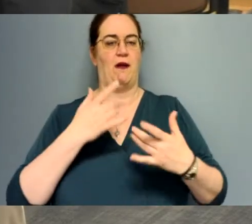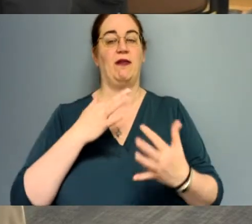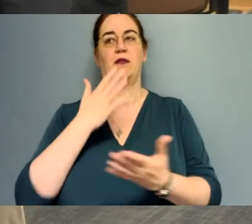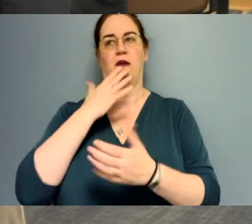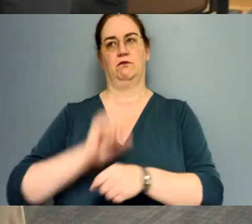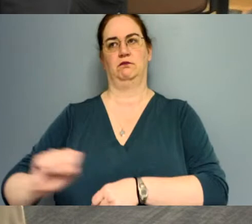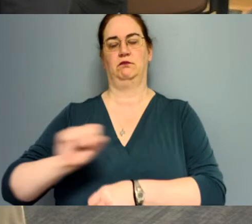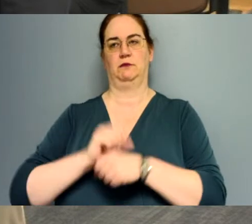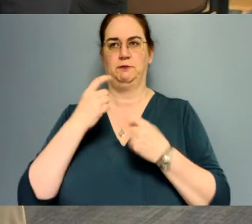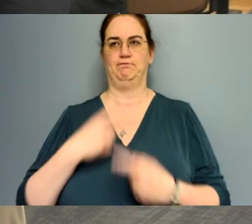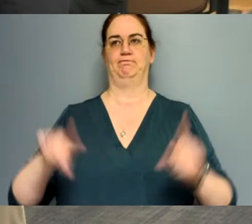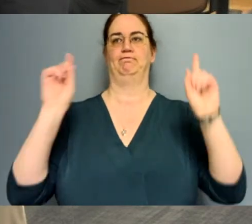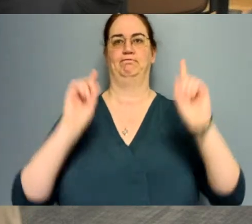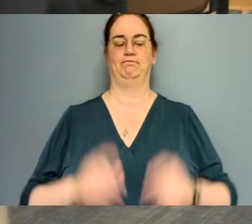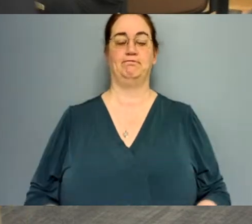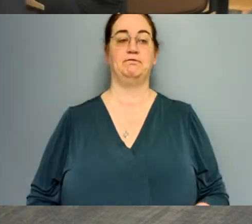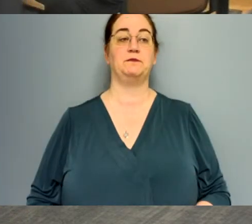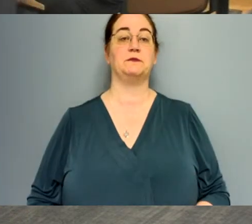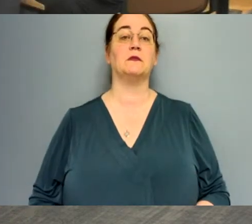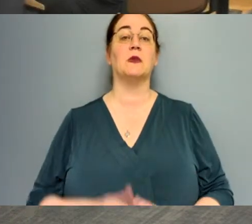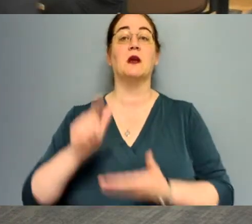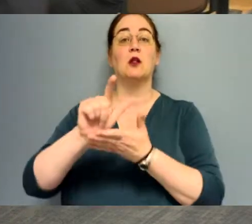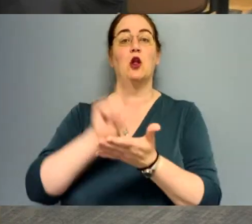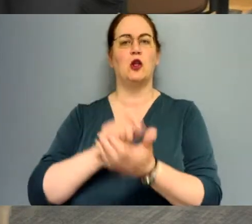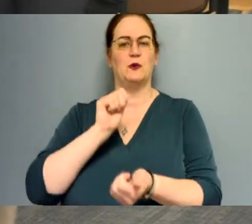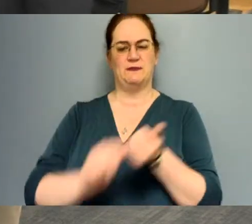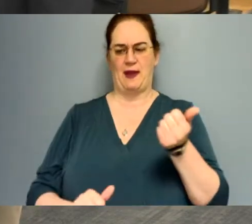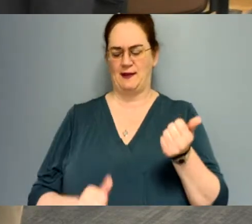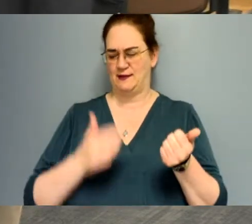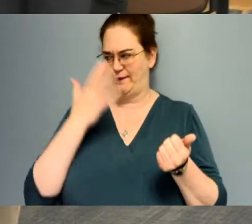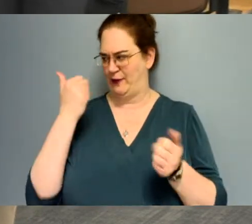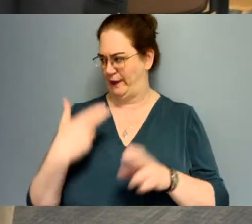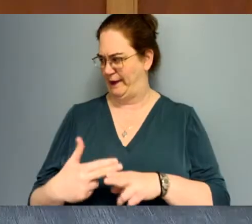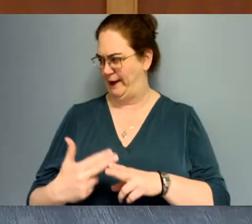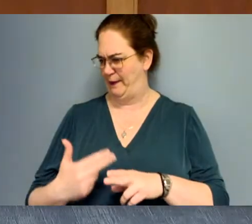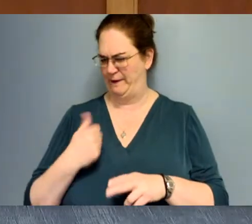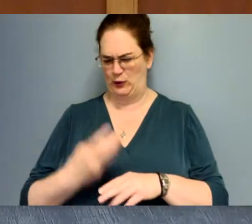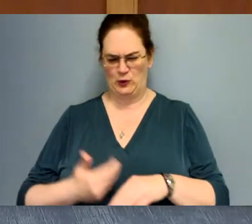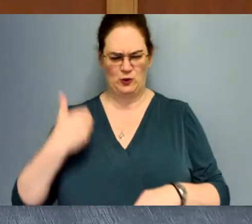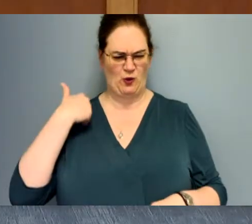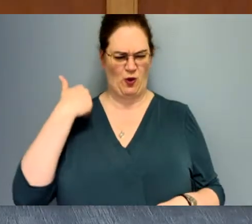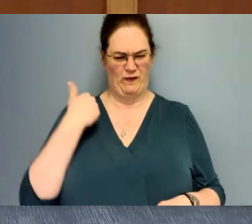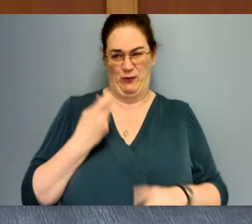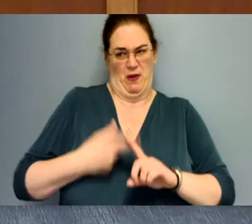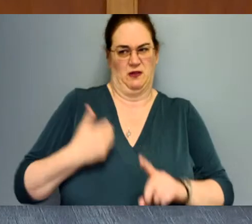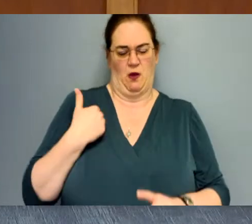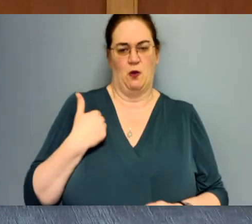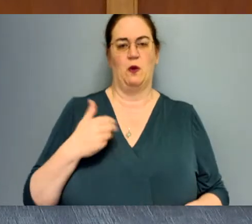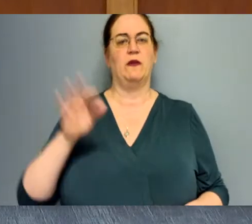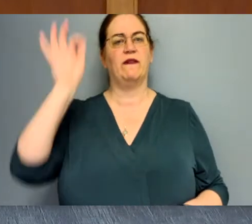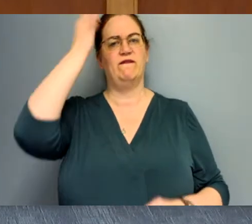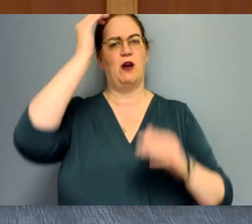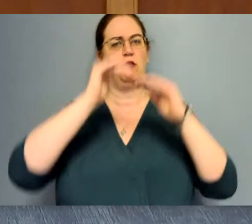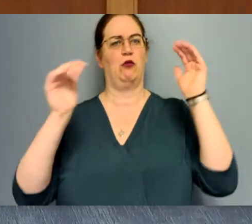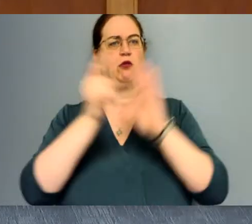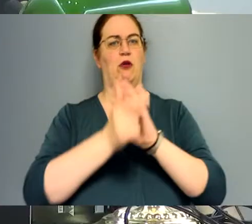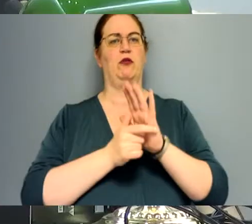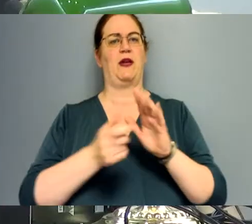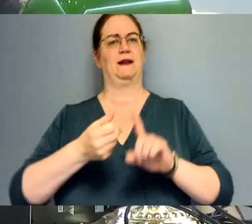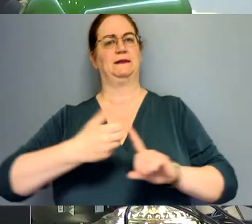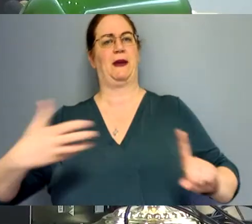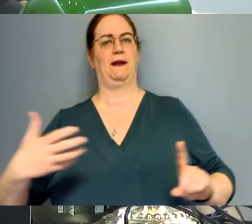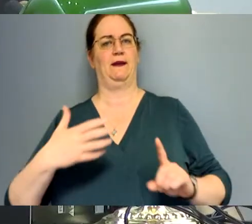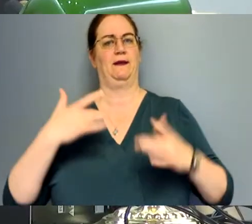done. The law that was passed, I forget the name of it now, just a few months ago at the federal level that expanded the